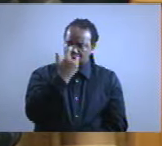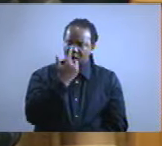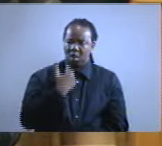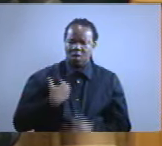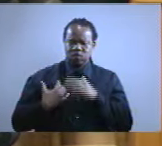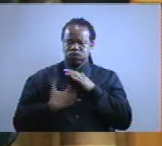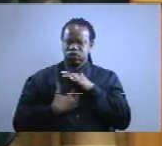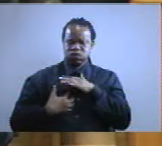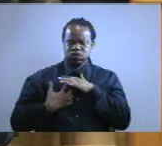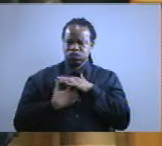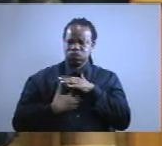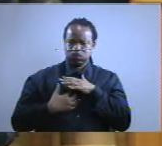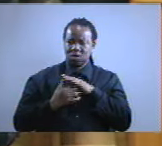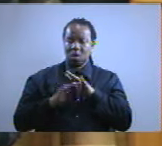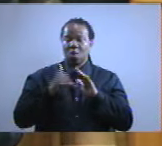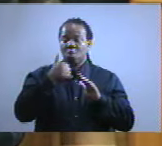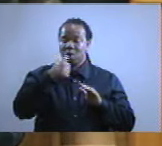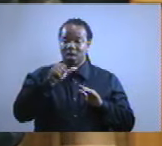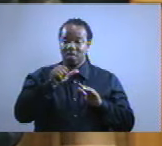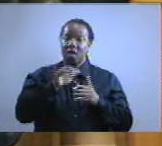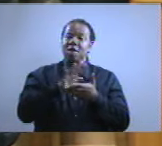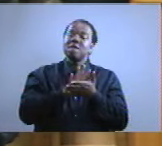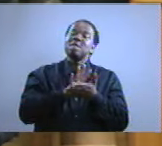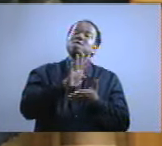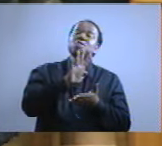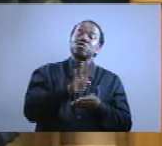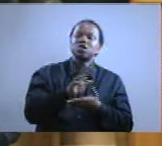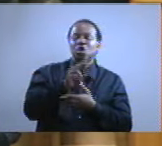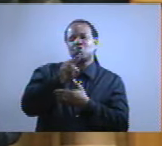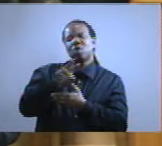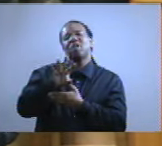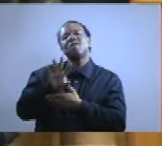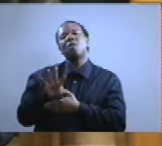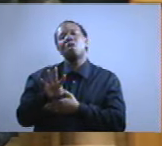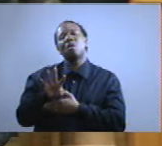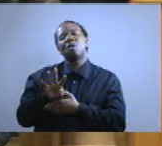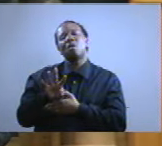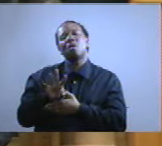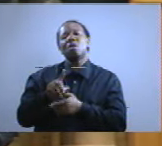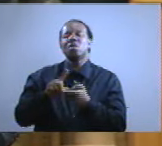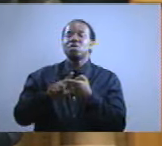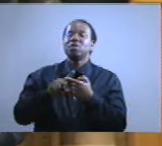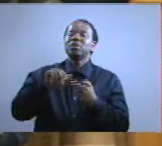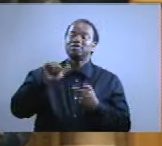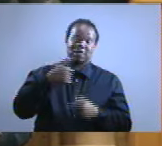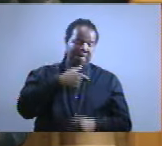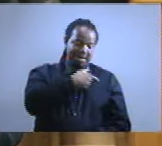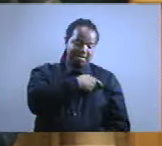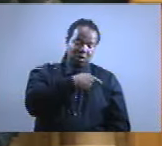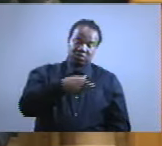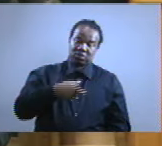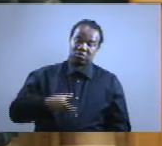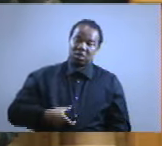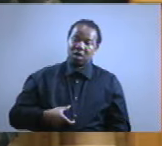Africans between the ages of 14 and 24. The President was flanked by the